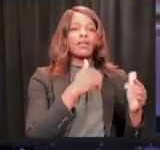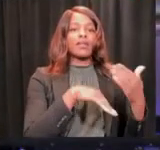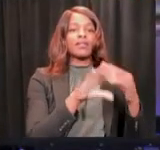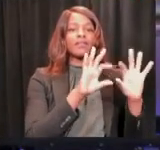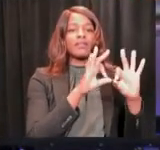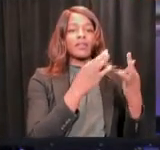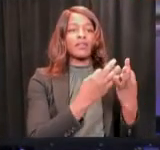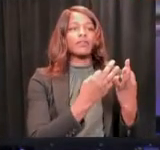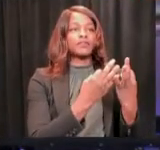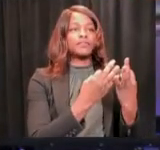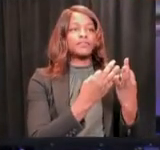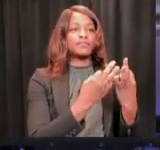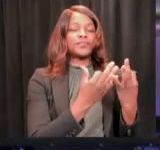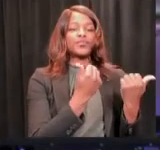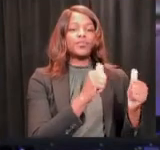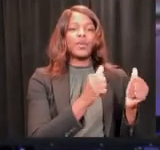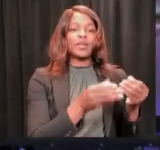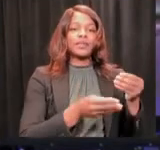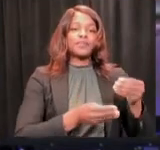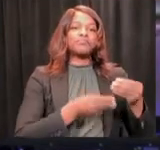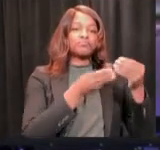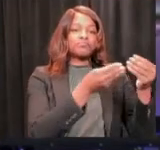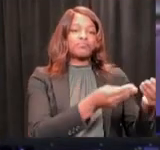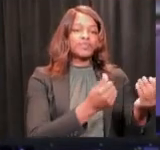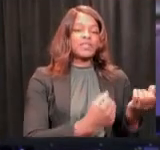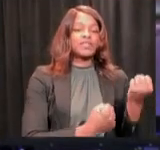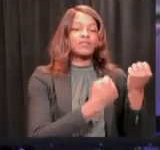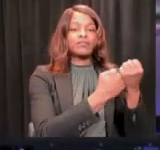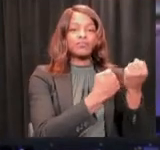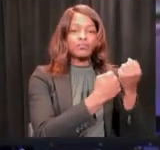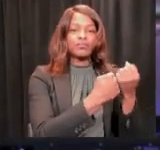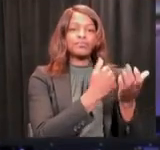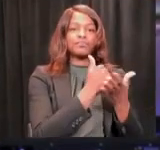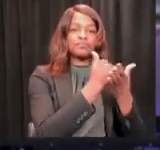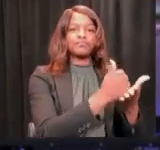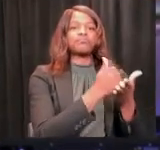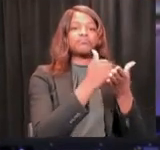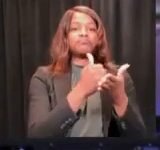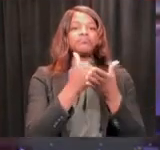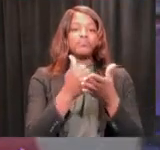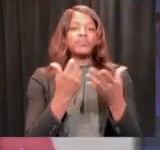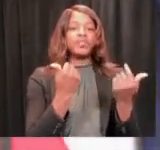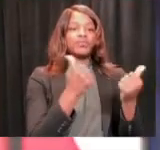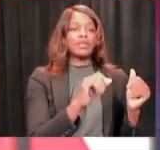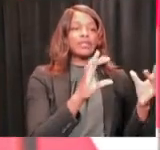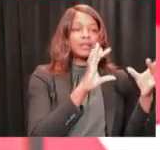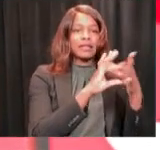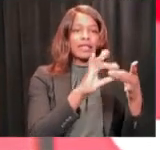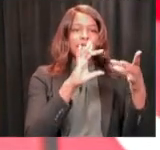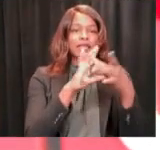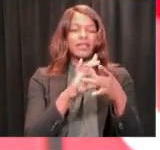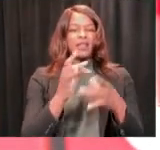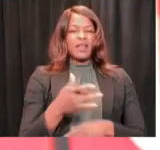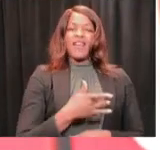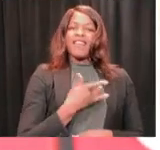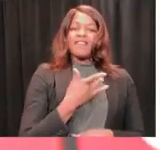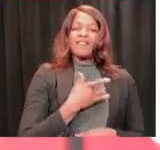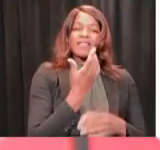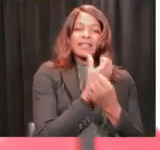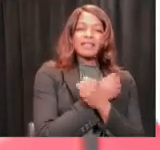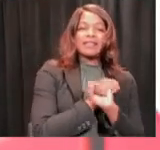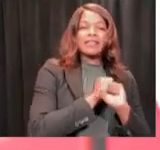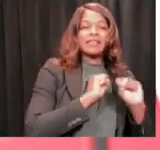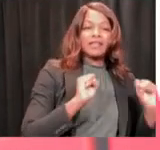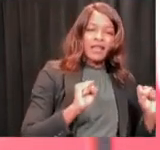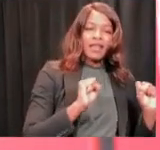make a contribution. Everyone in the family is trying to be connected. There is this safety or faith